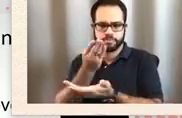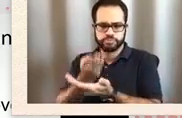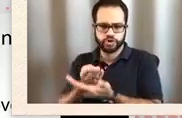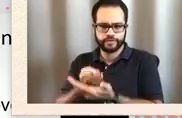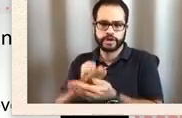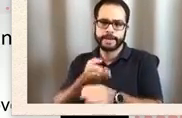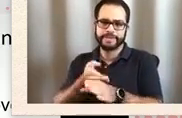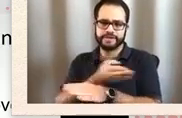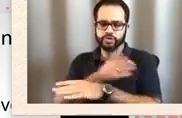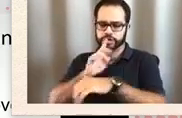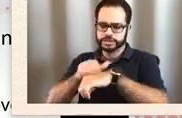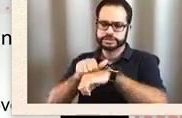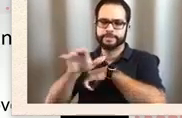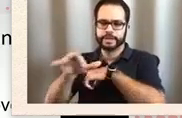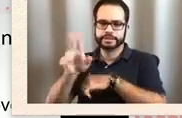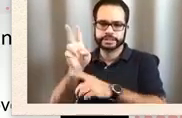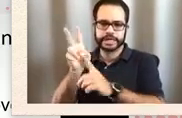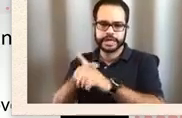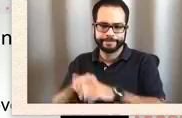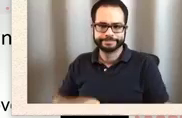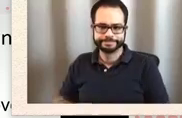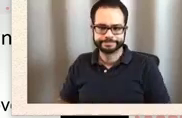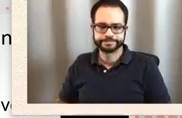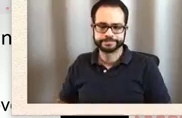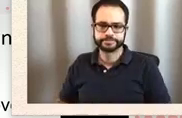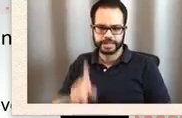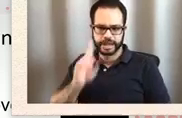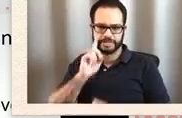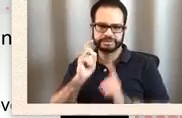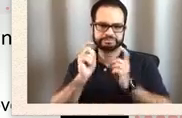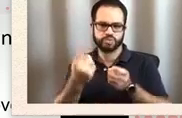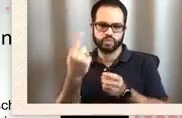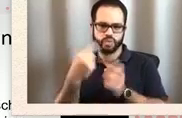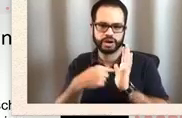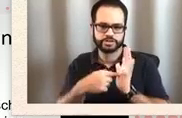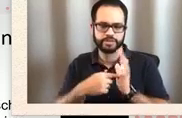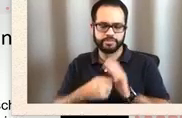claim for payment. Let me give you an example.